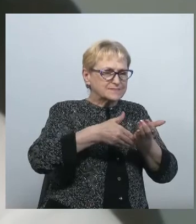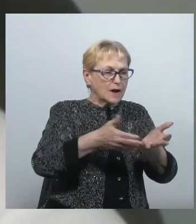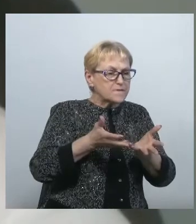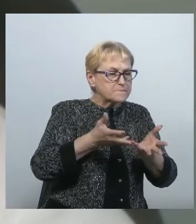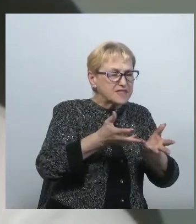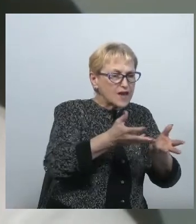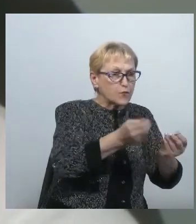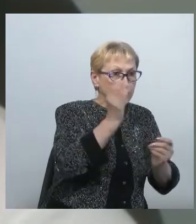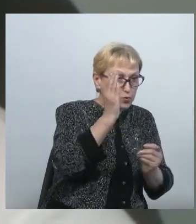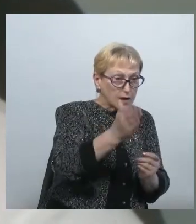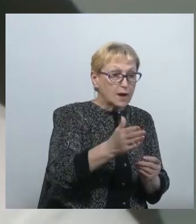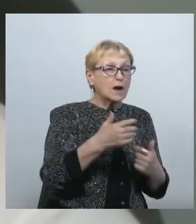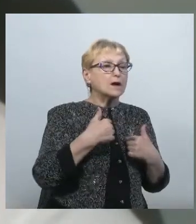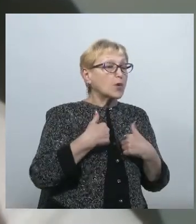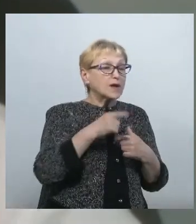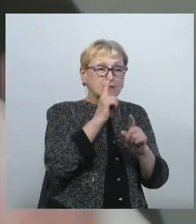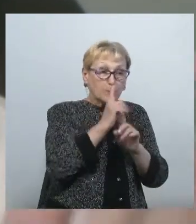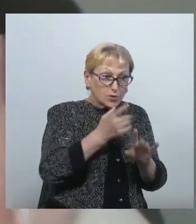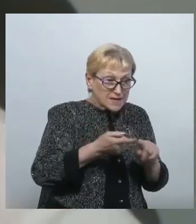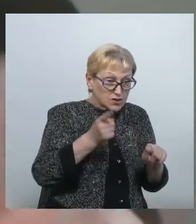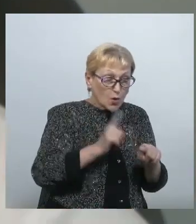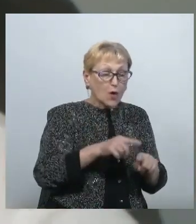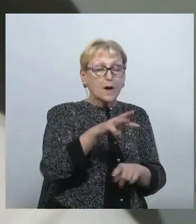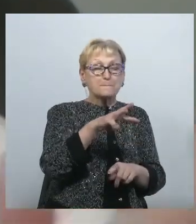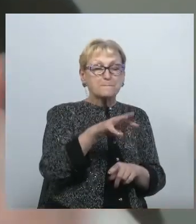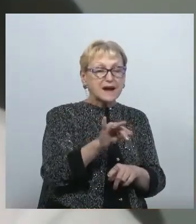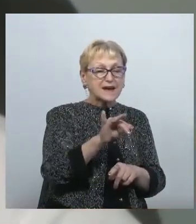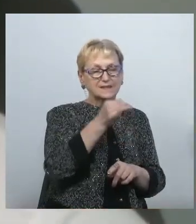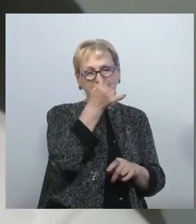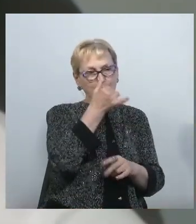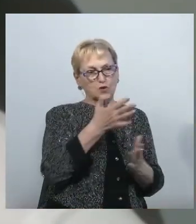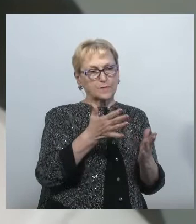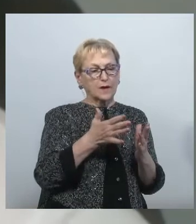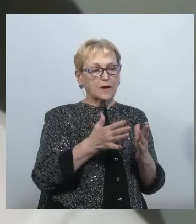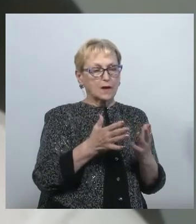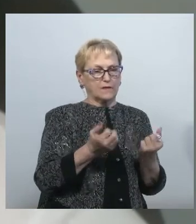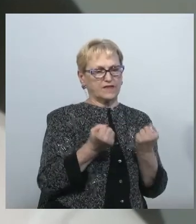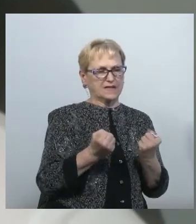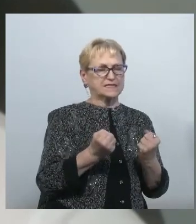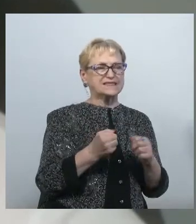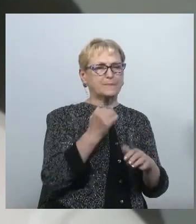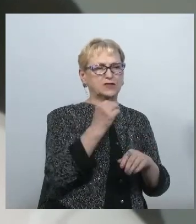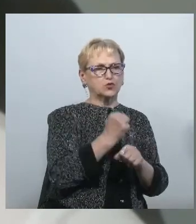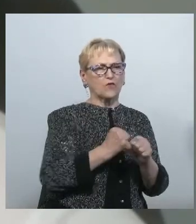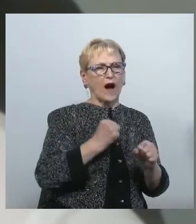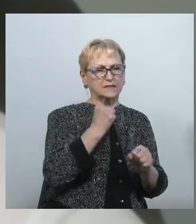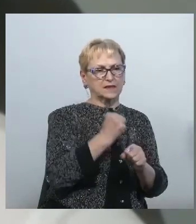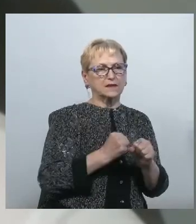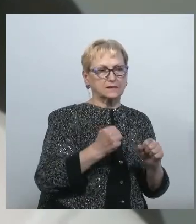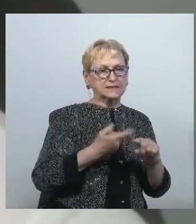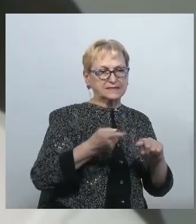the legislation, the national legislation. And until we create a relevant mechanism to fight